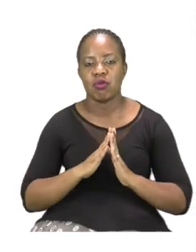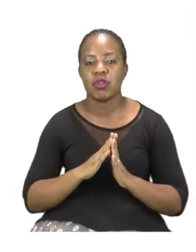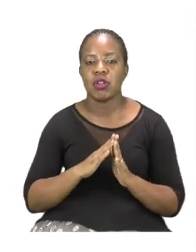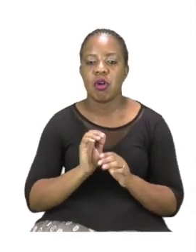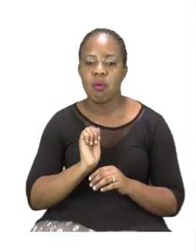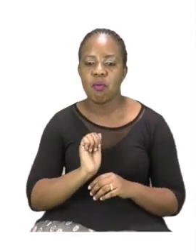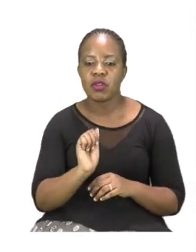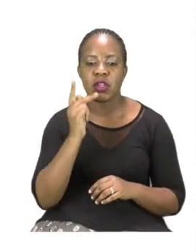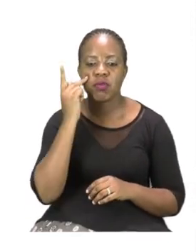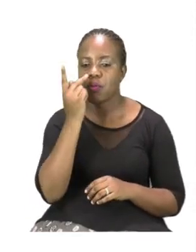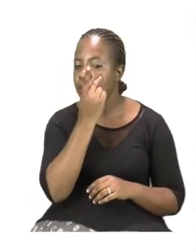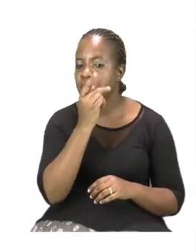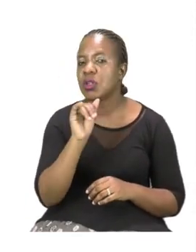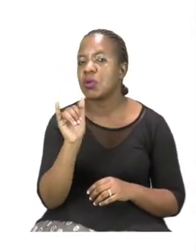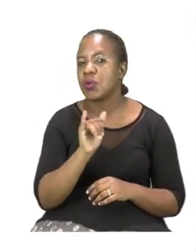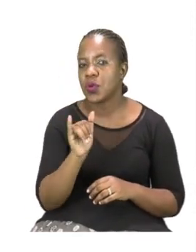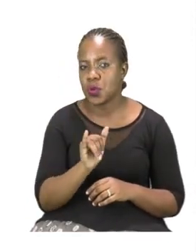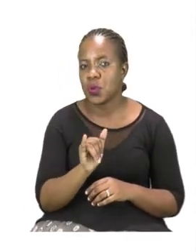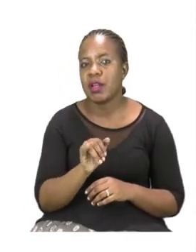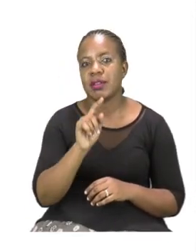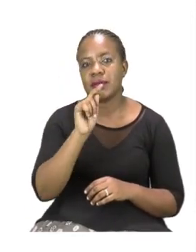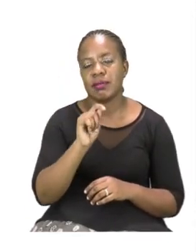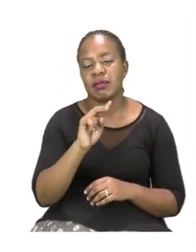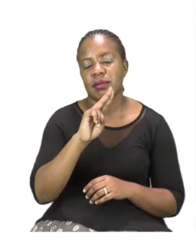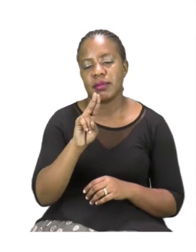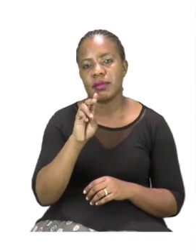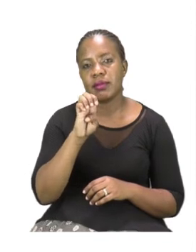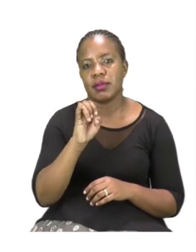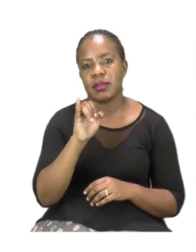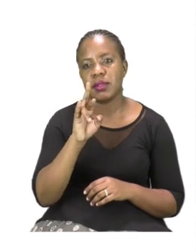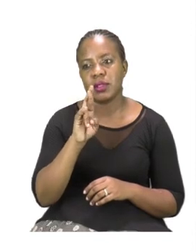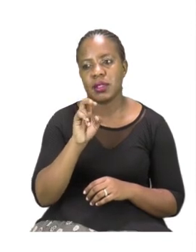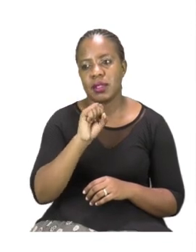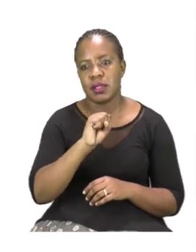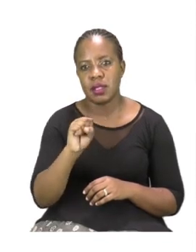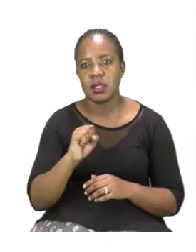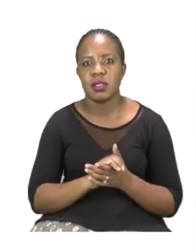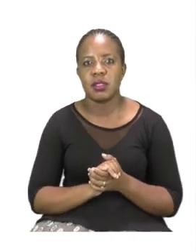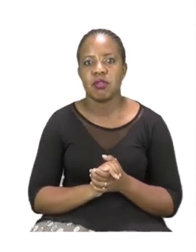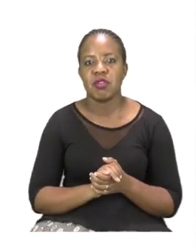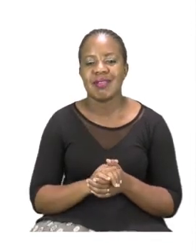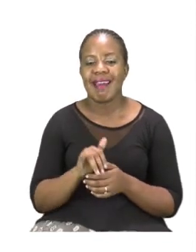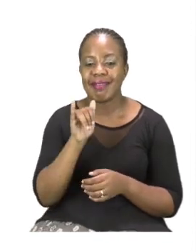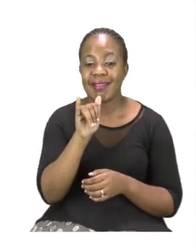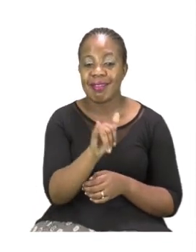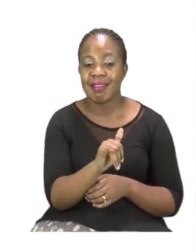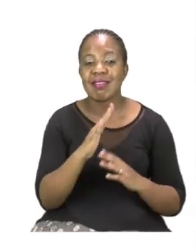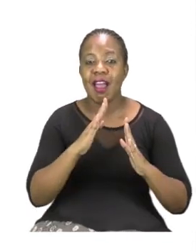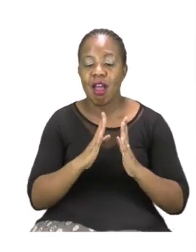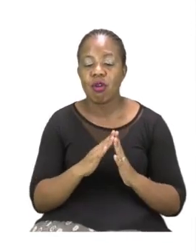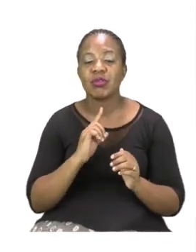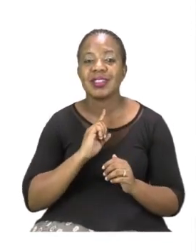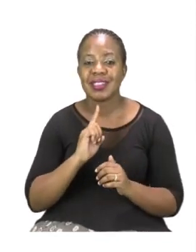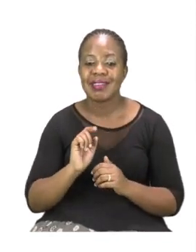the word theirs. That house is theirs.